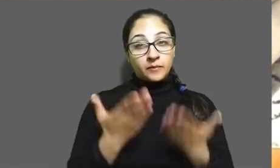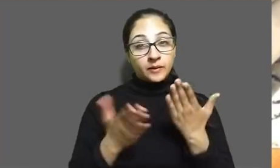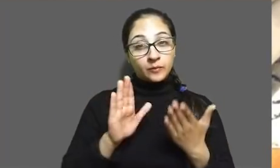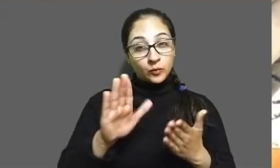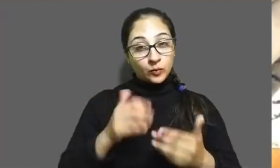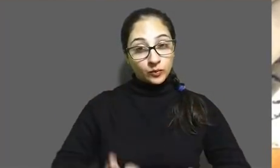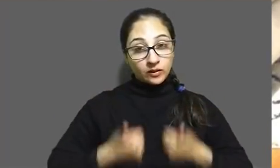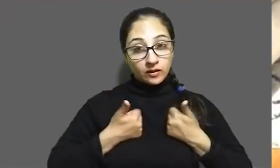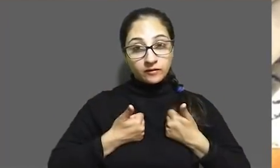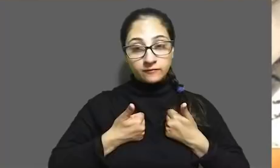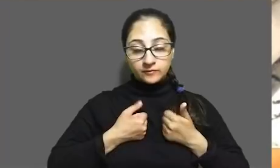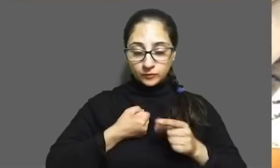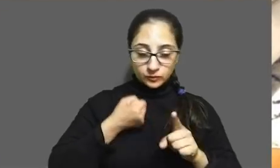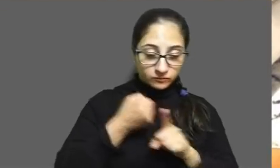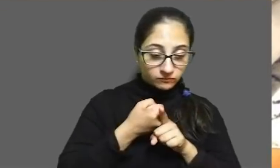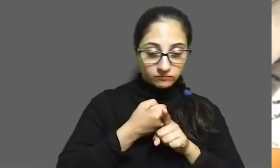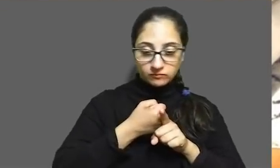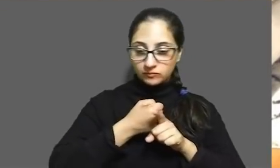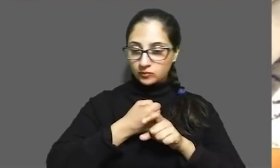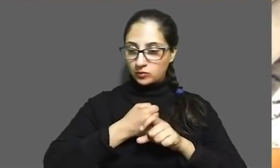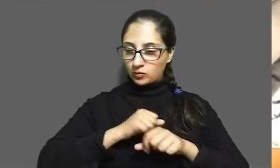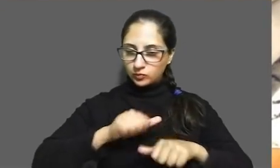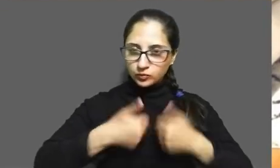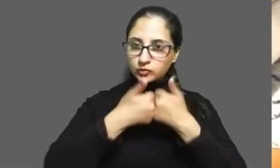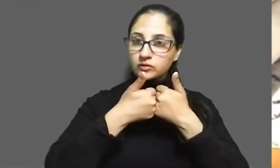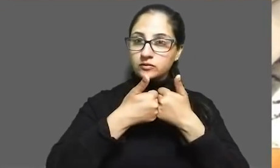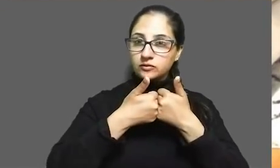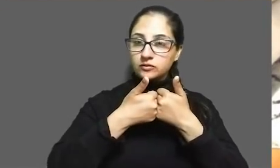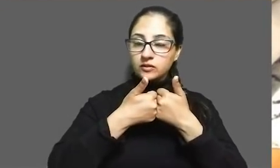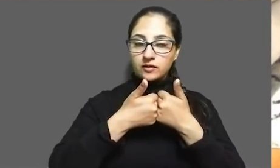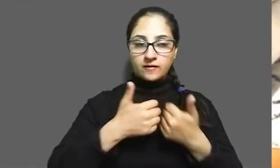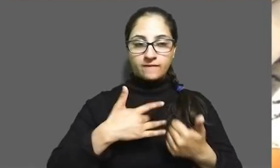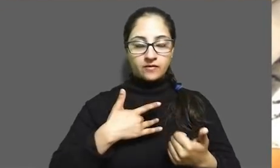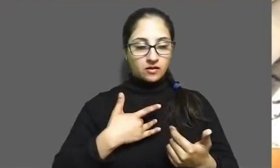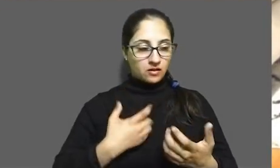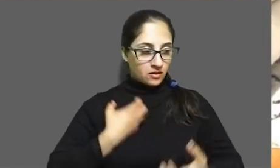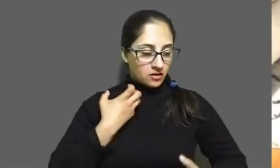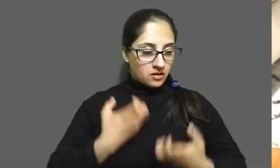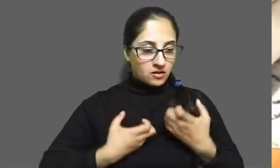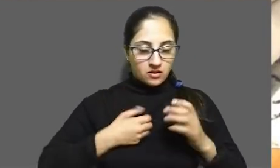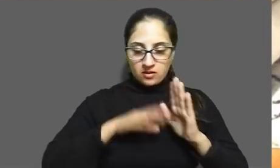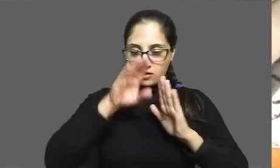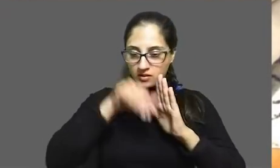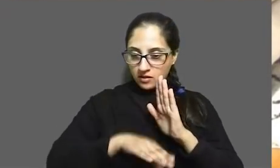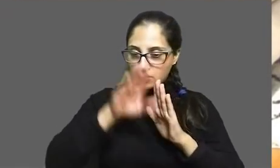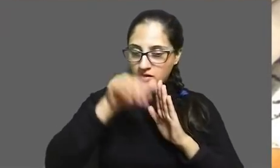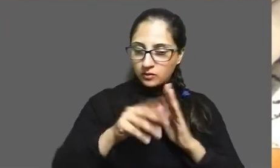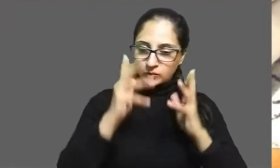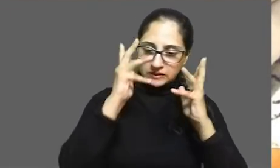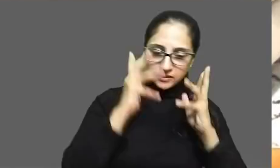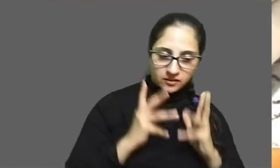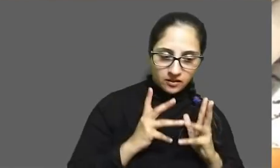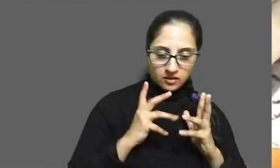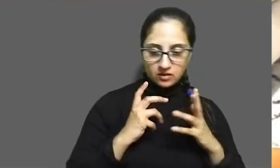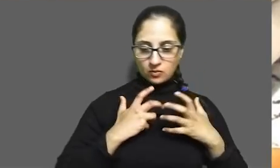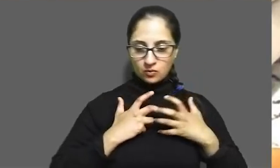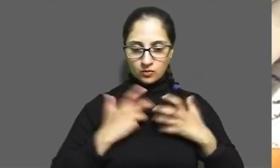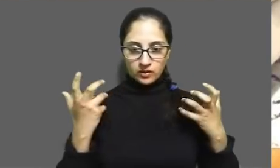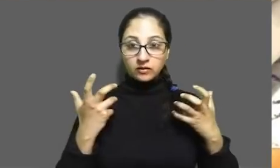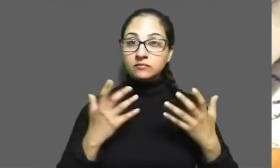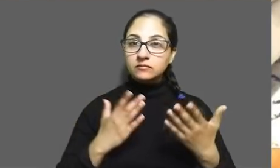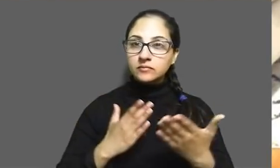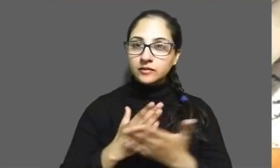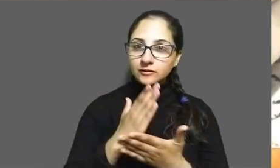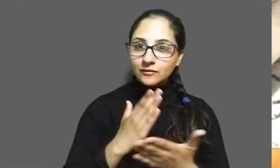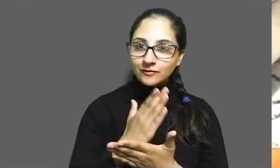going through challenges, as so many of us are during COVID, and if you're feeling emotions like sadness